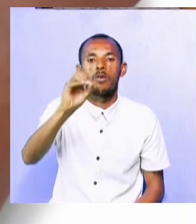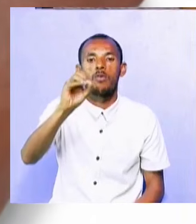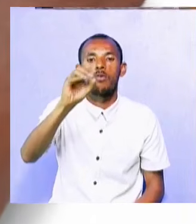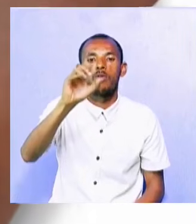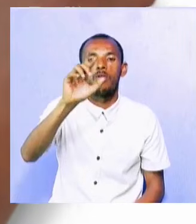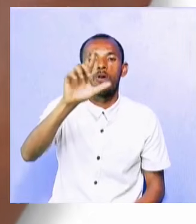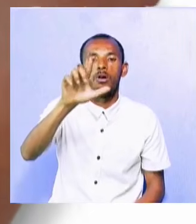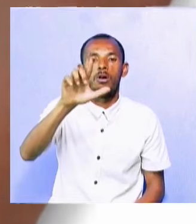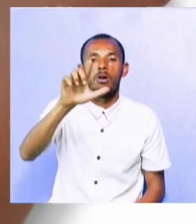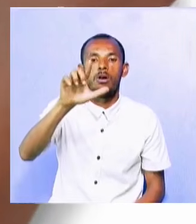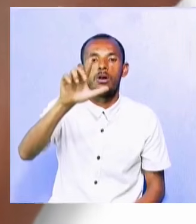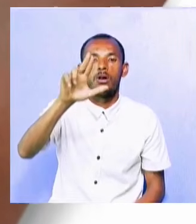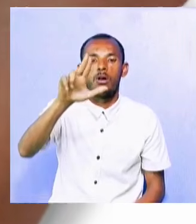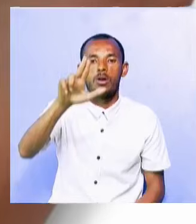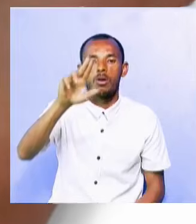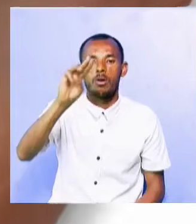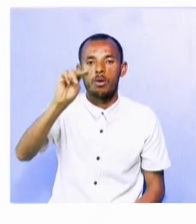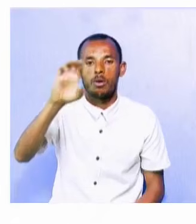the